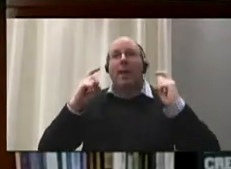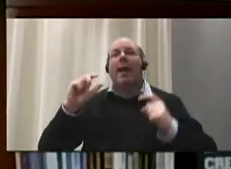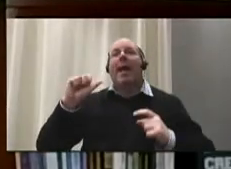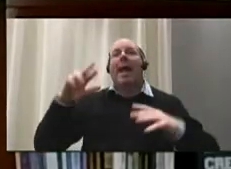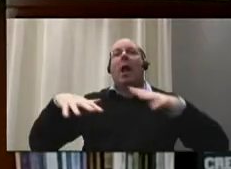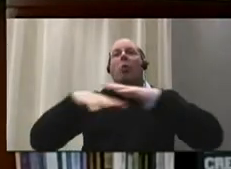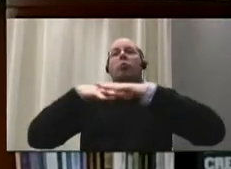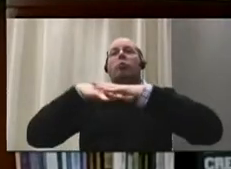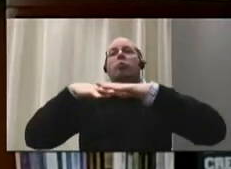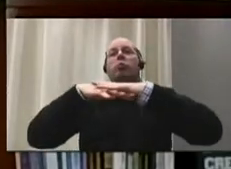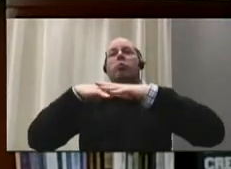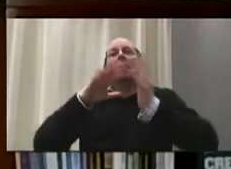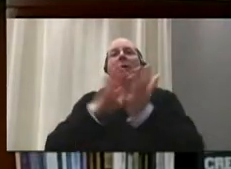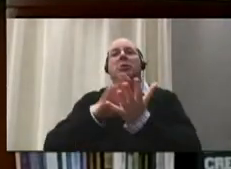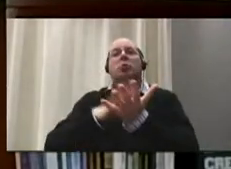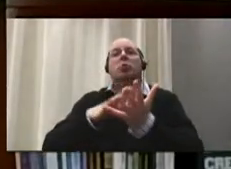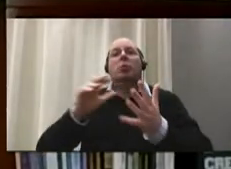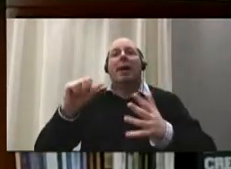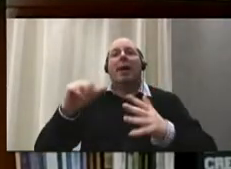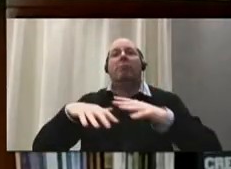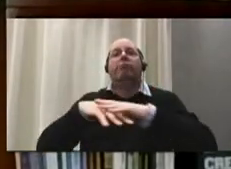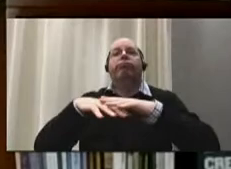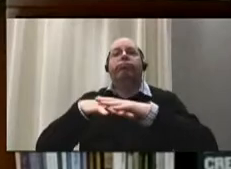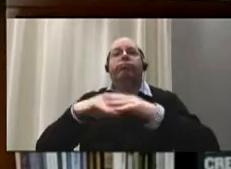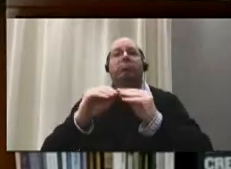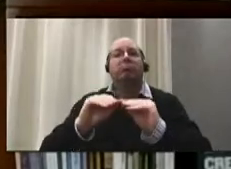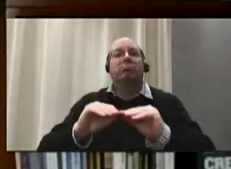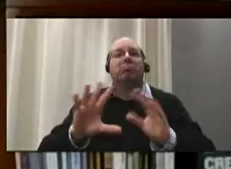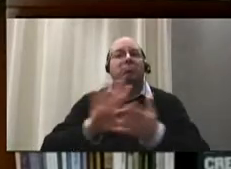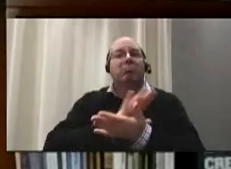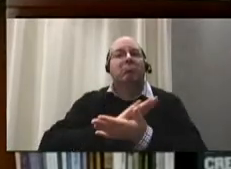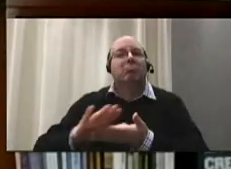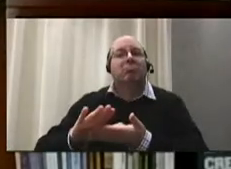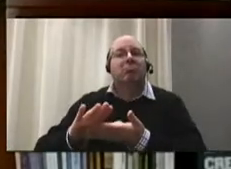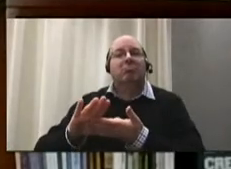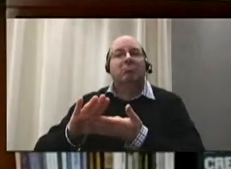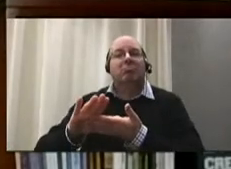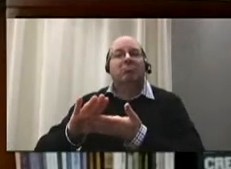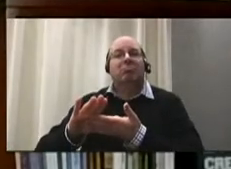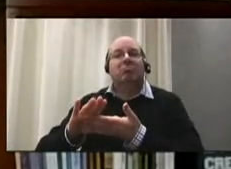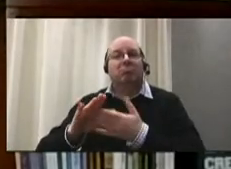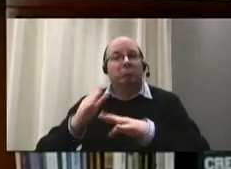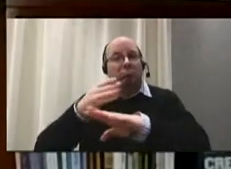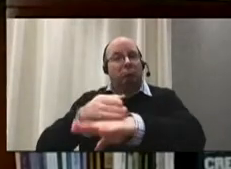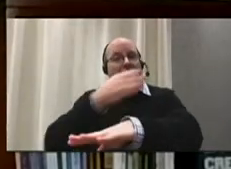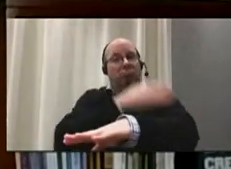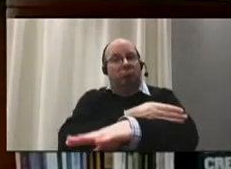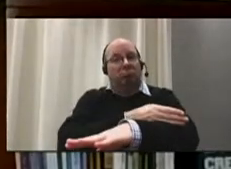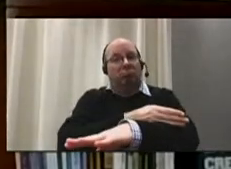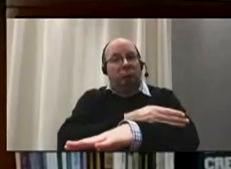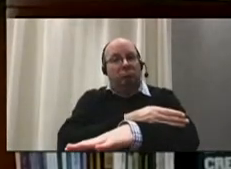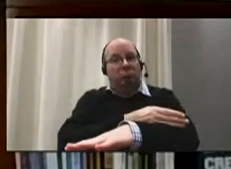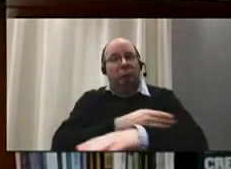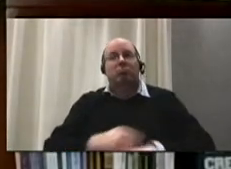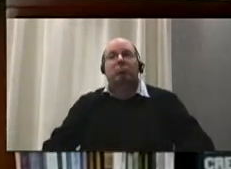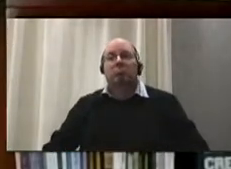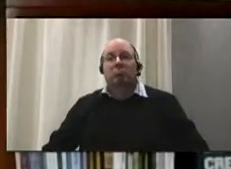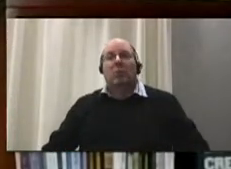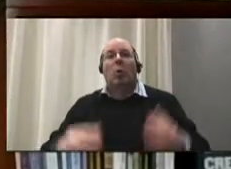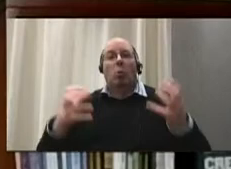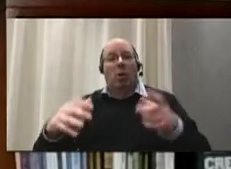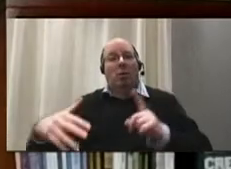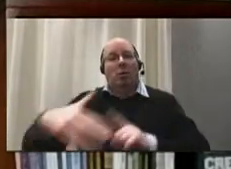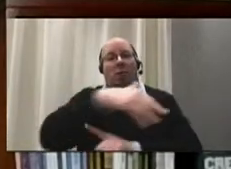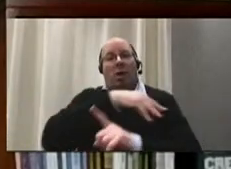our community to feel comfortable that we've done everything that we can to make sure we've made the environment safe for our students, because we do need them